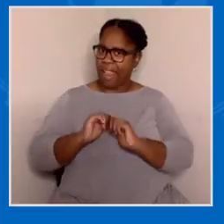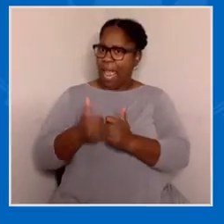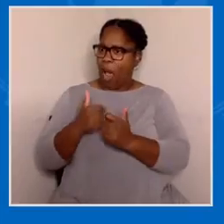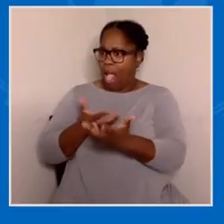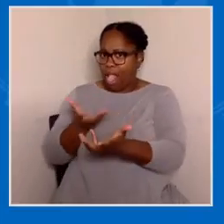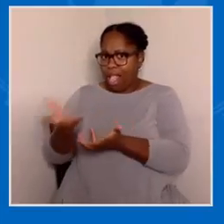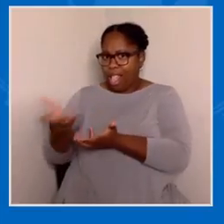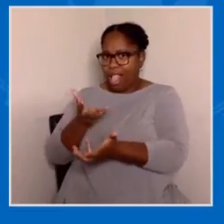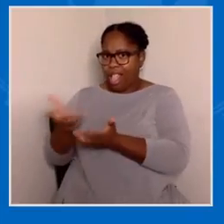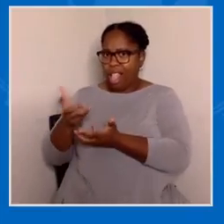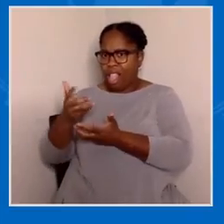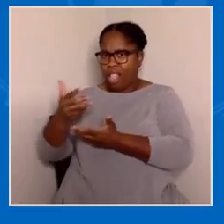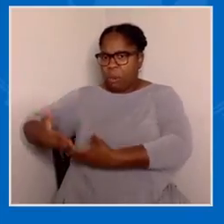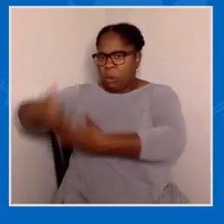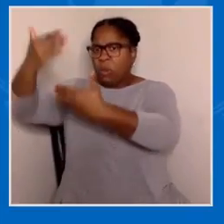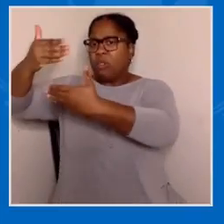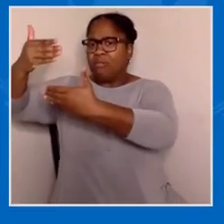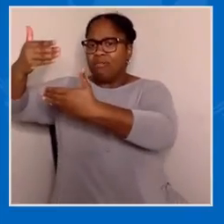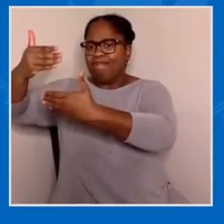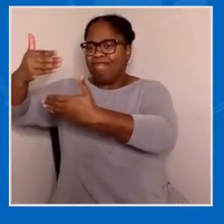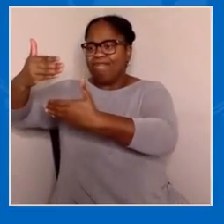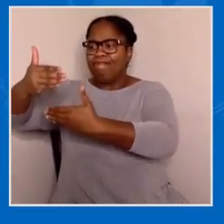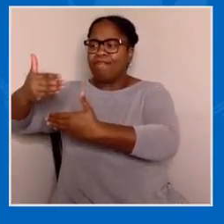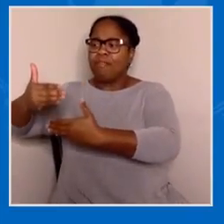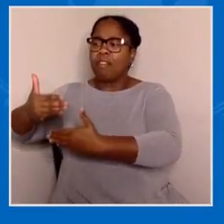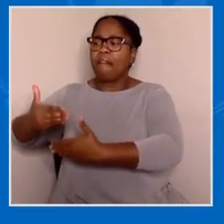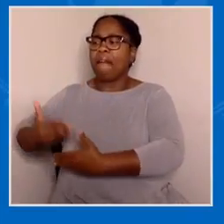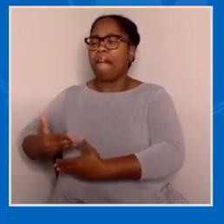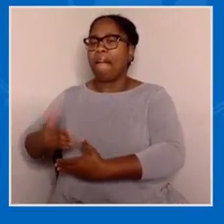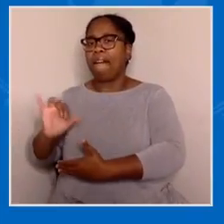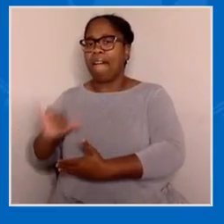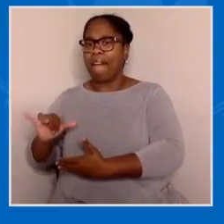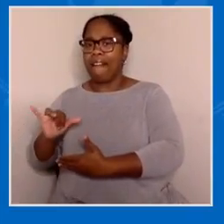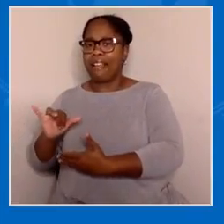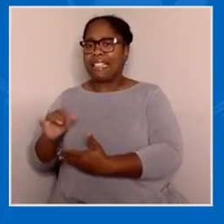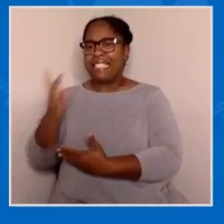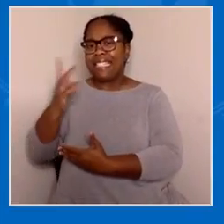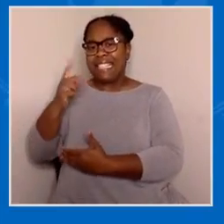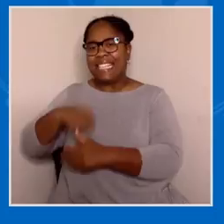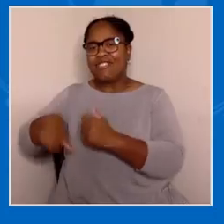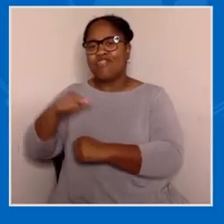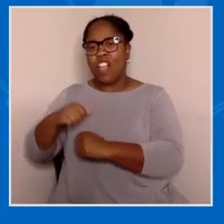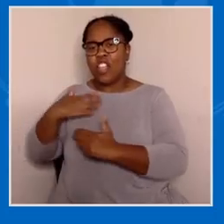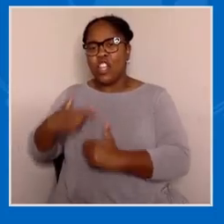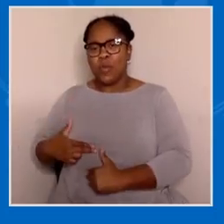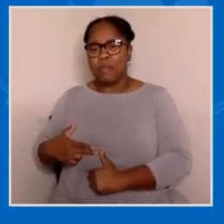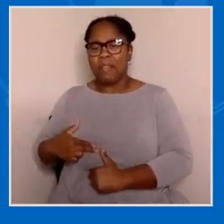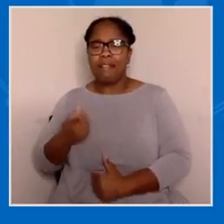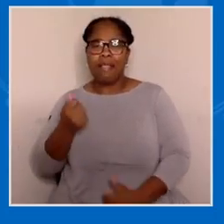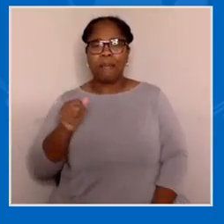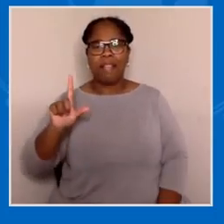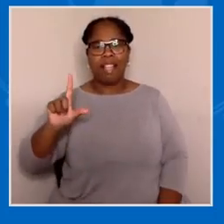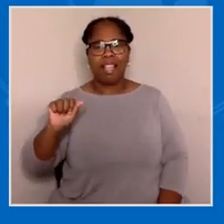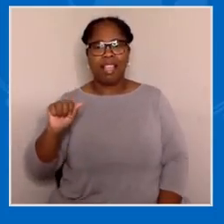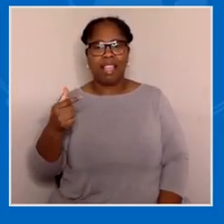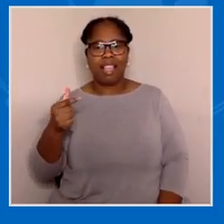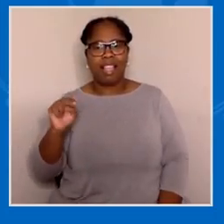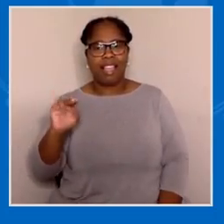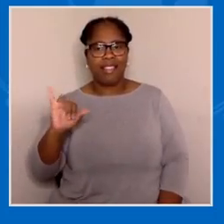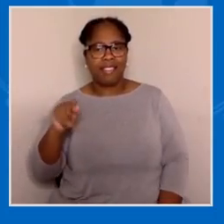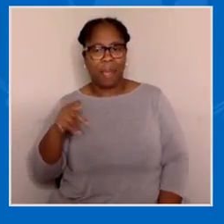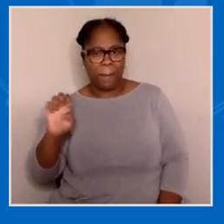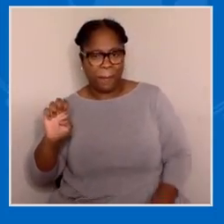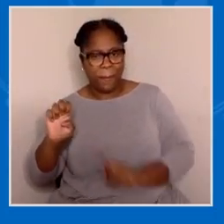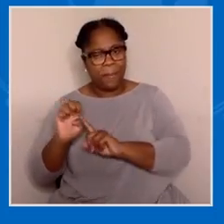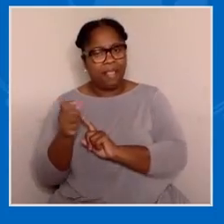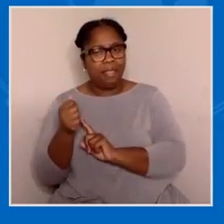other on a human level. A bit of lanyap is what we say in Louisiana. That's the charge in